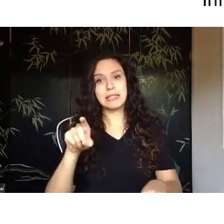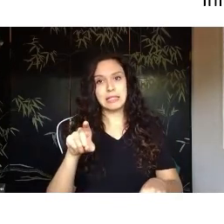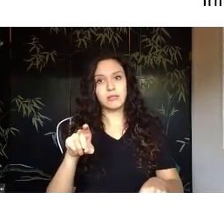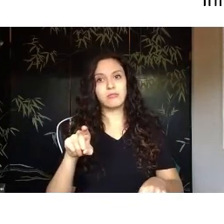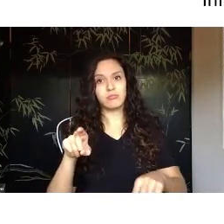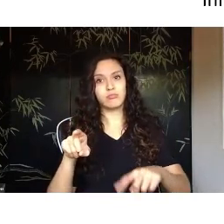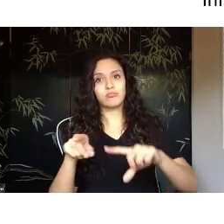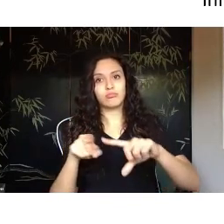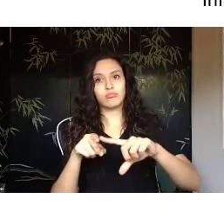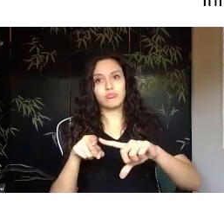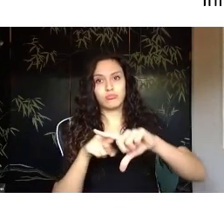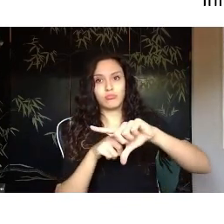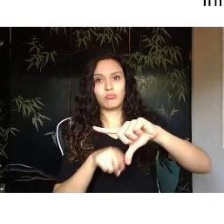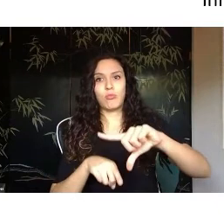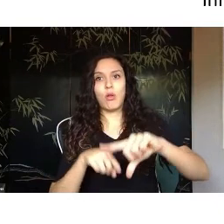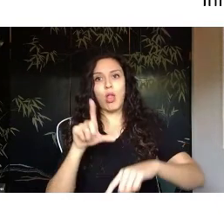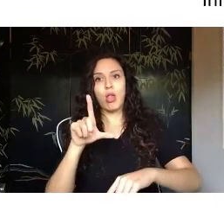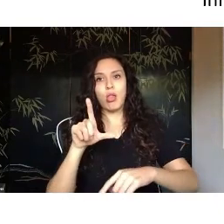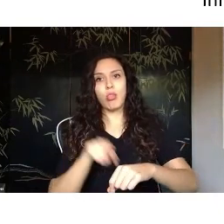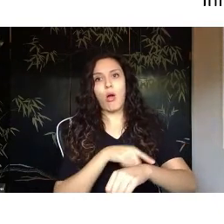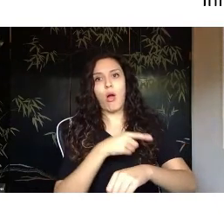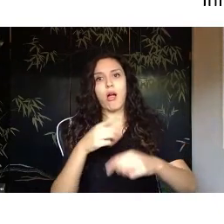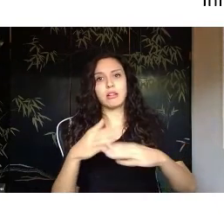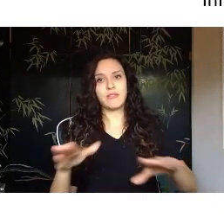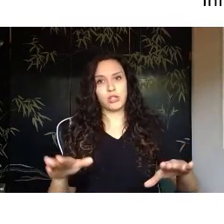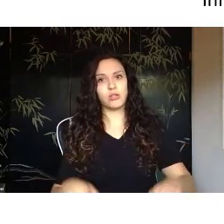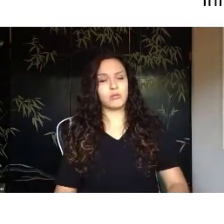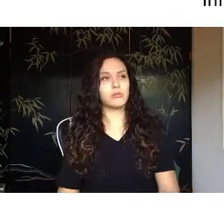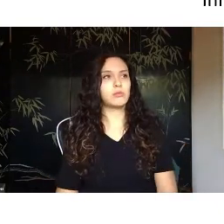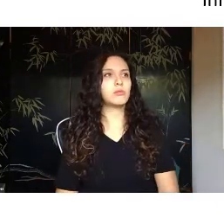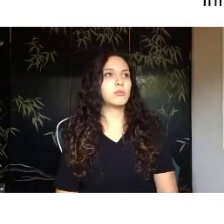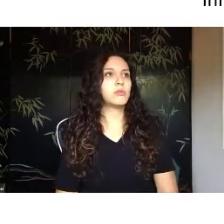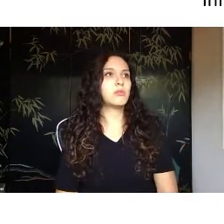answer like that, so I'm going to have to do some long division here.